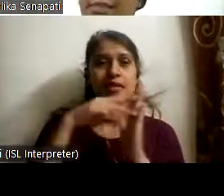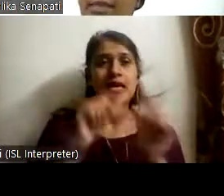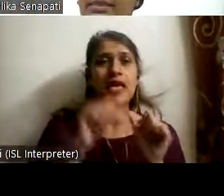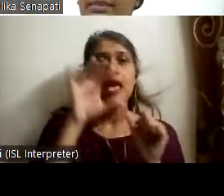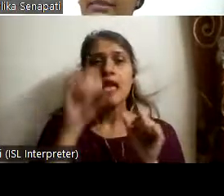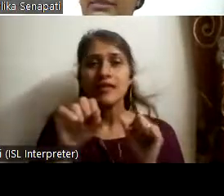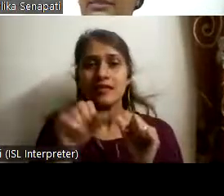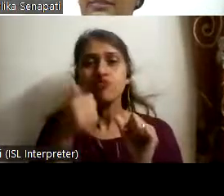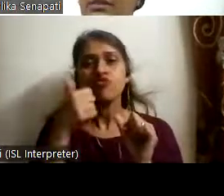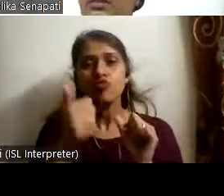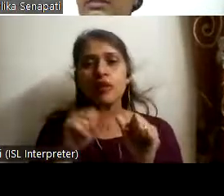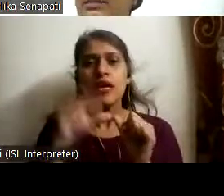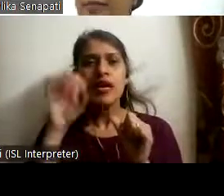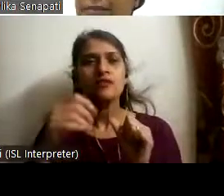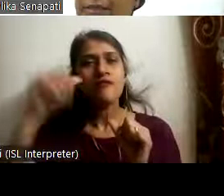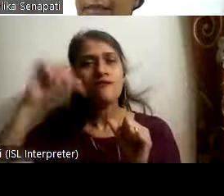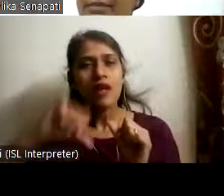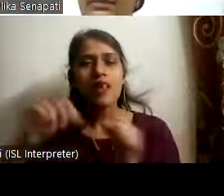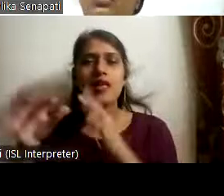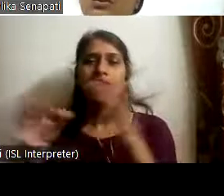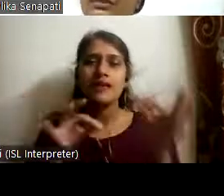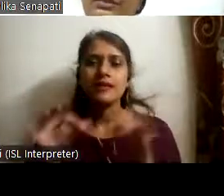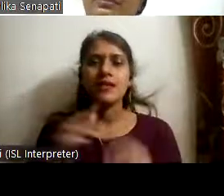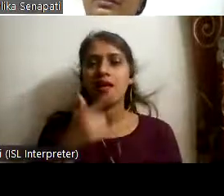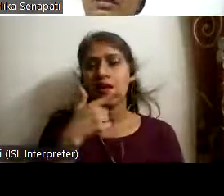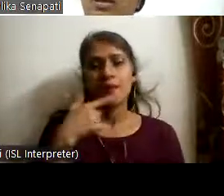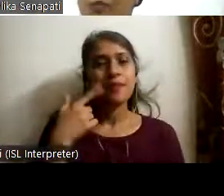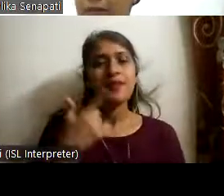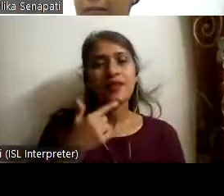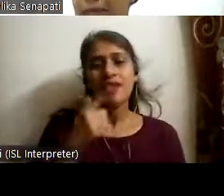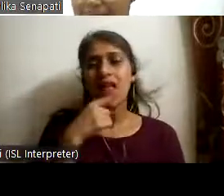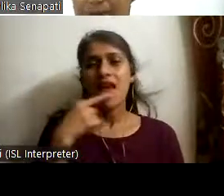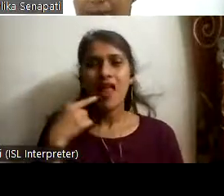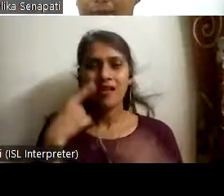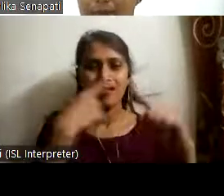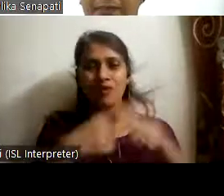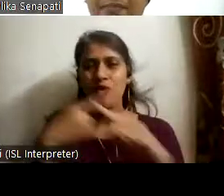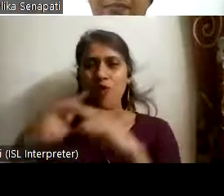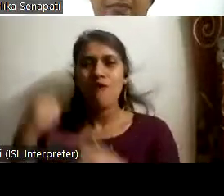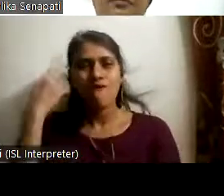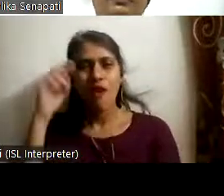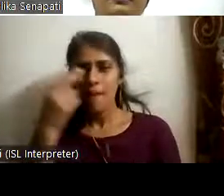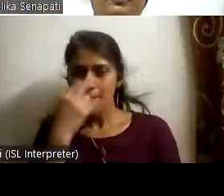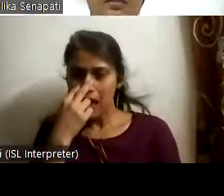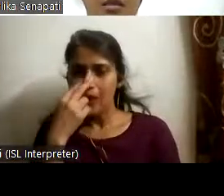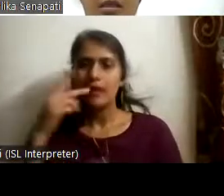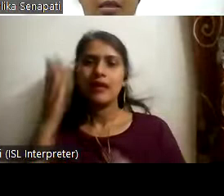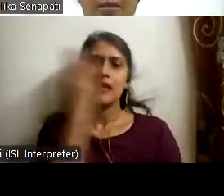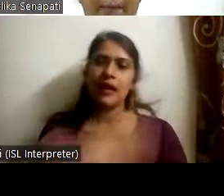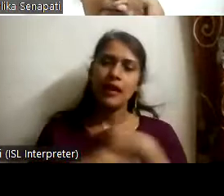Displayed staircases, or the spiral staircases are not accessible for blind people as well.